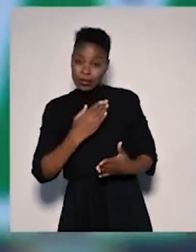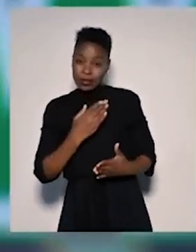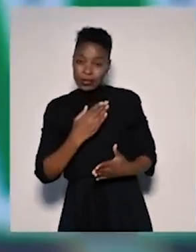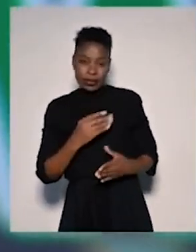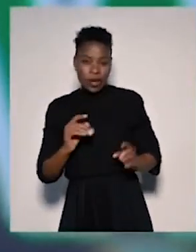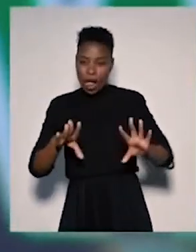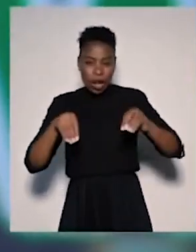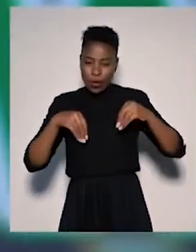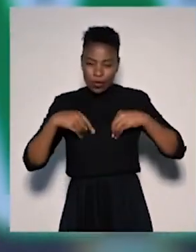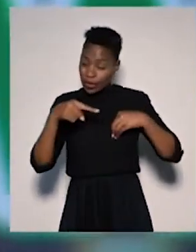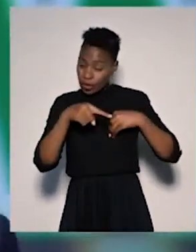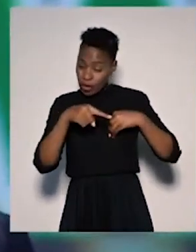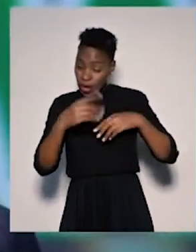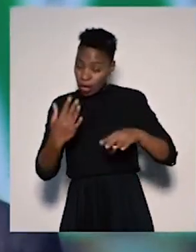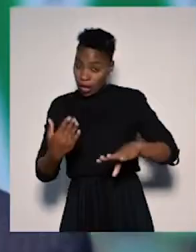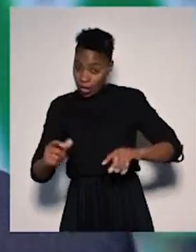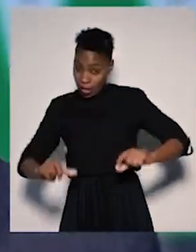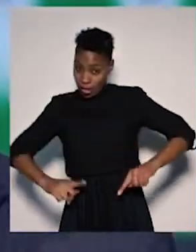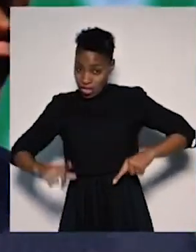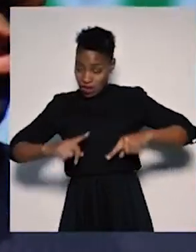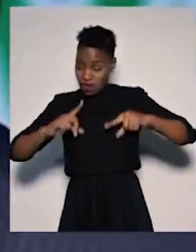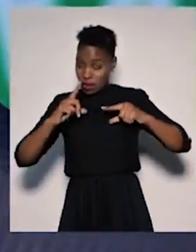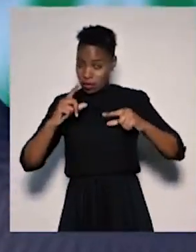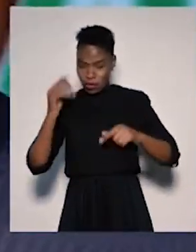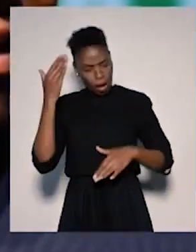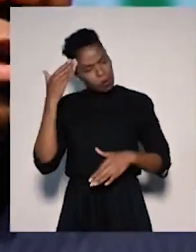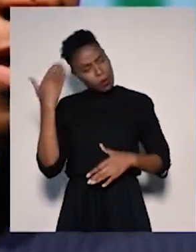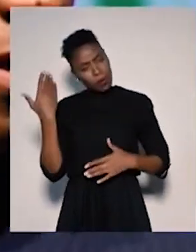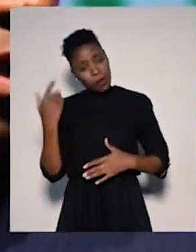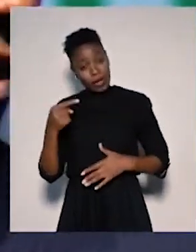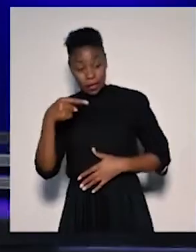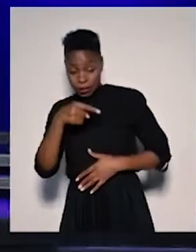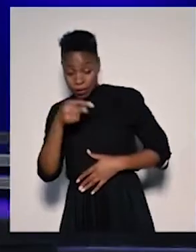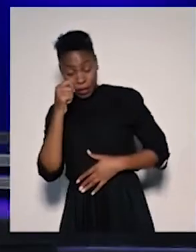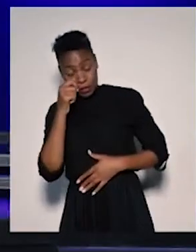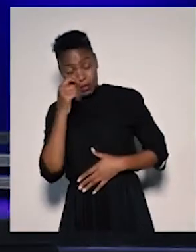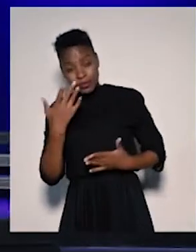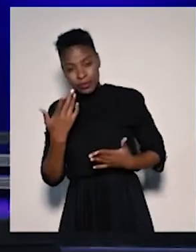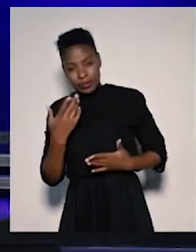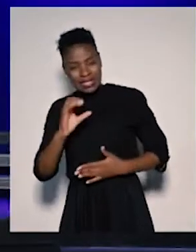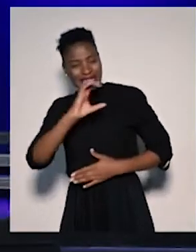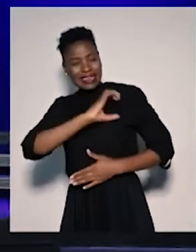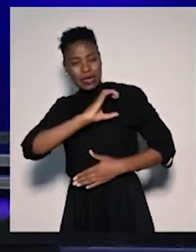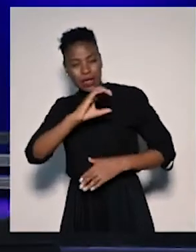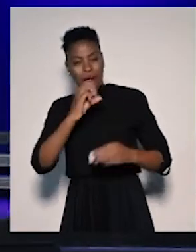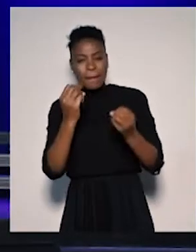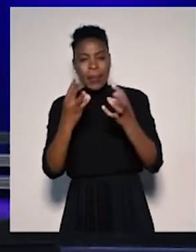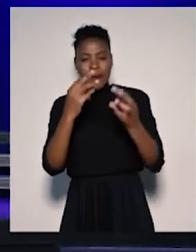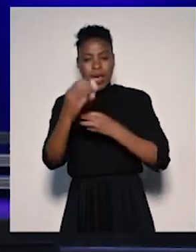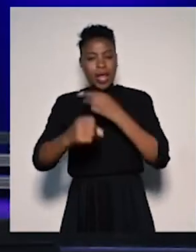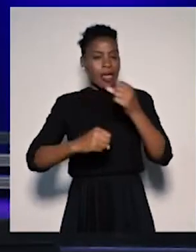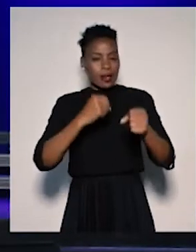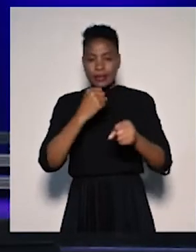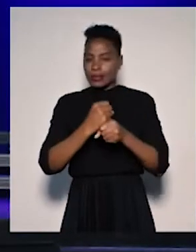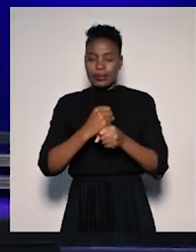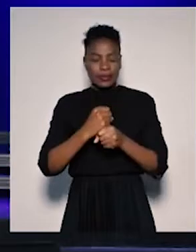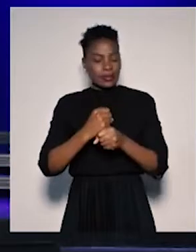live? And the pastor said, no, I don't know. He said, see this guy. He's been a Christian for many years.